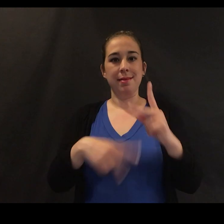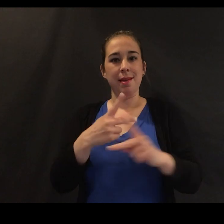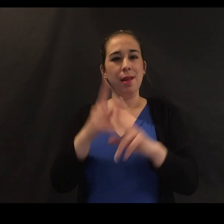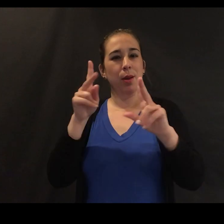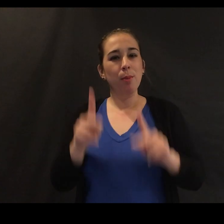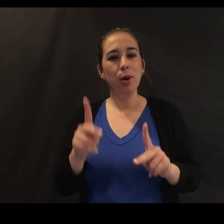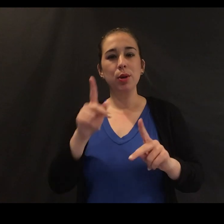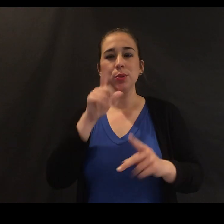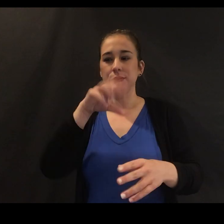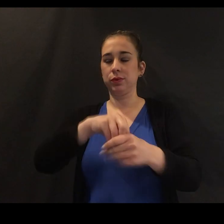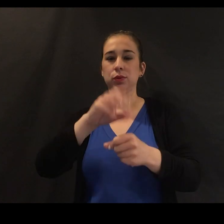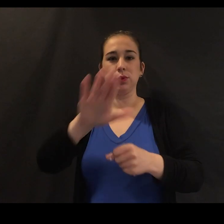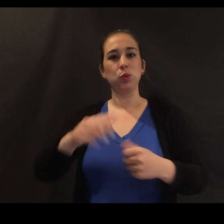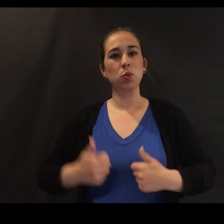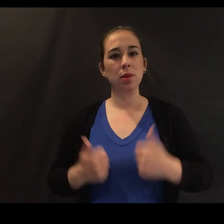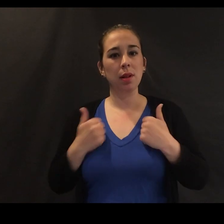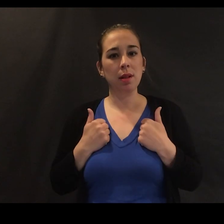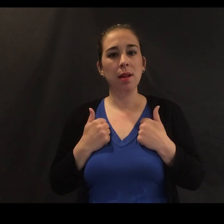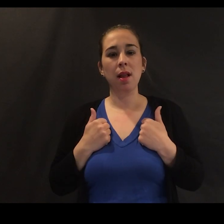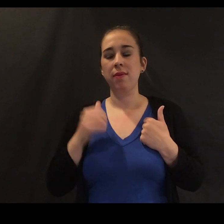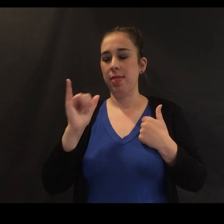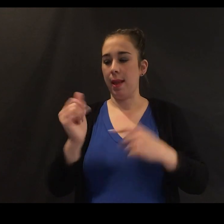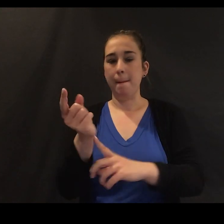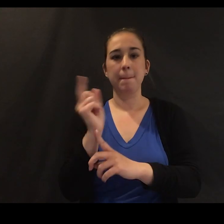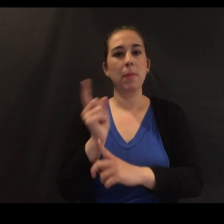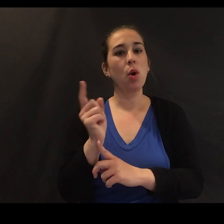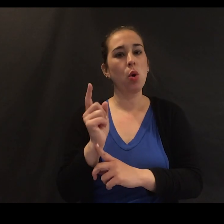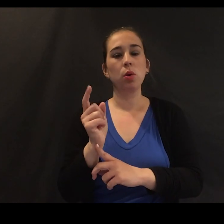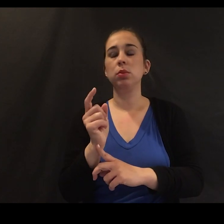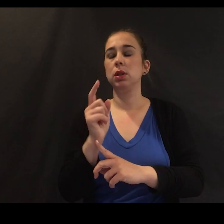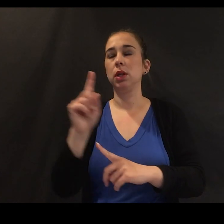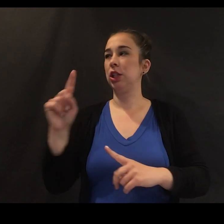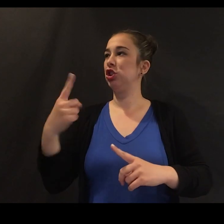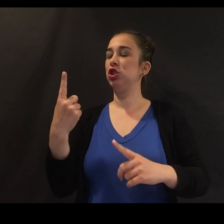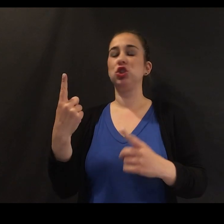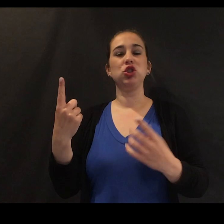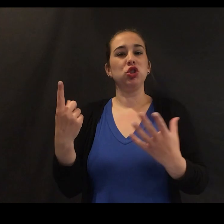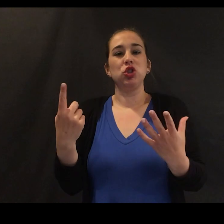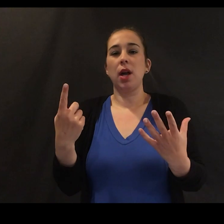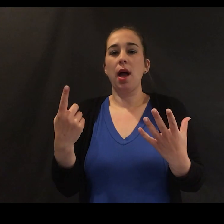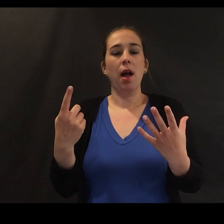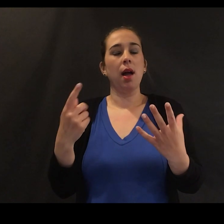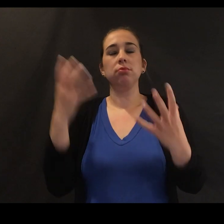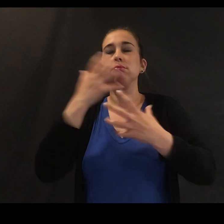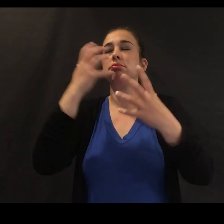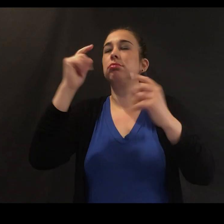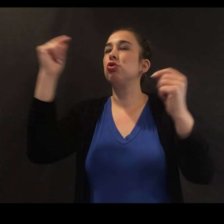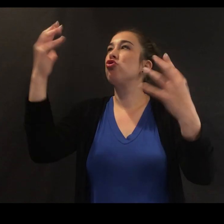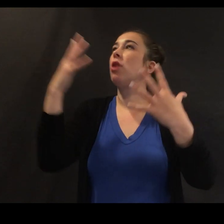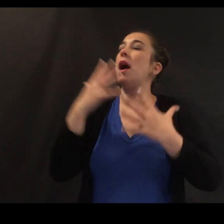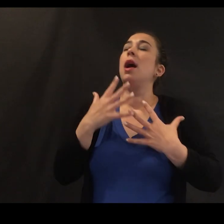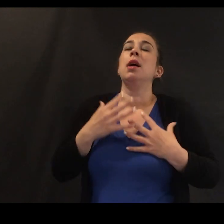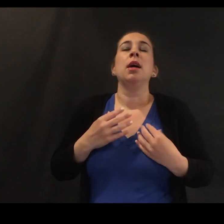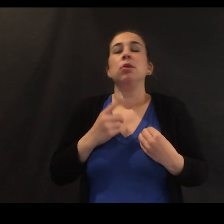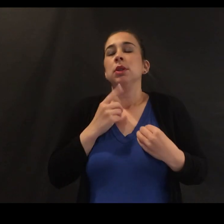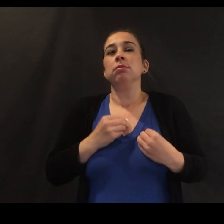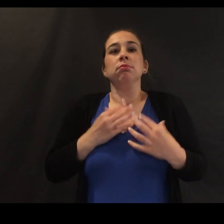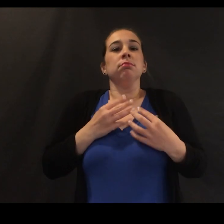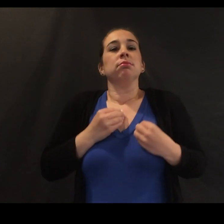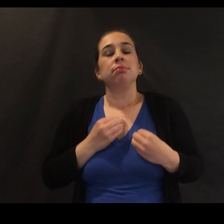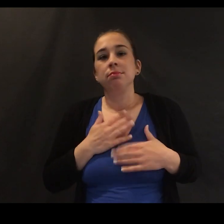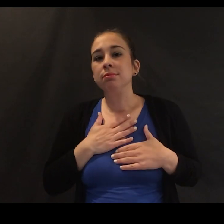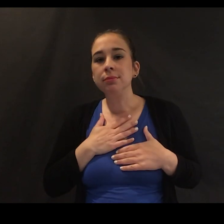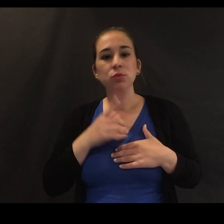your world in a needed time, and it seems as though they just walk in with bucket loads of grace, and it just makes a huge difference